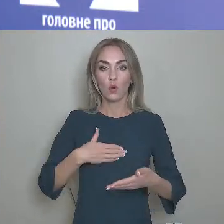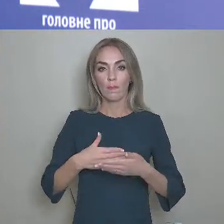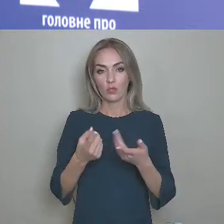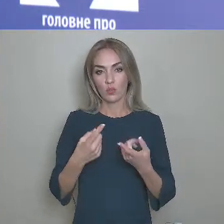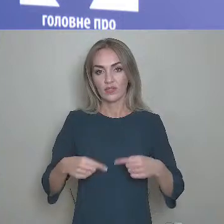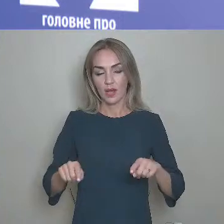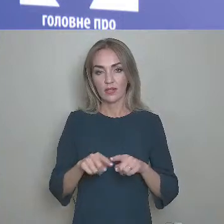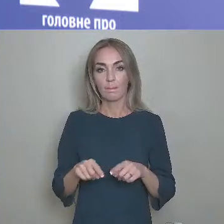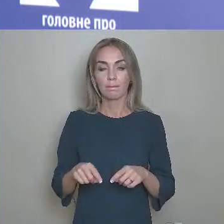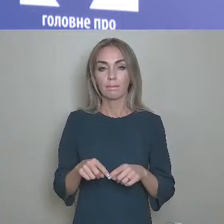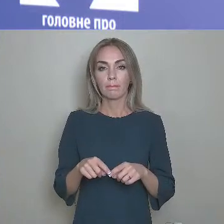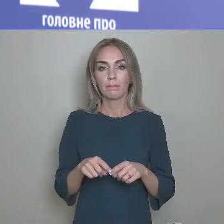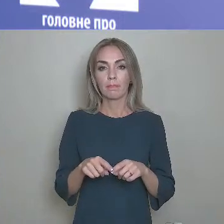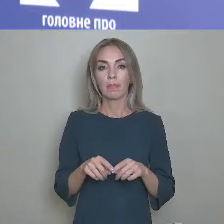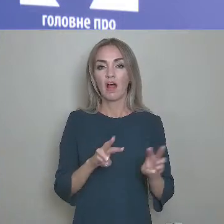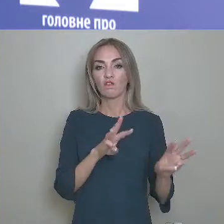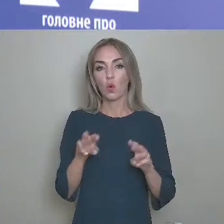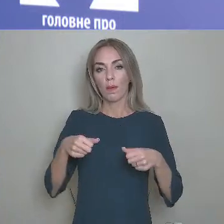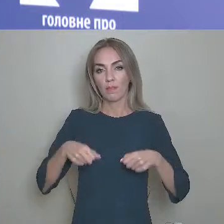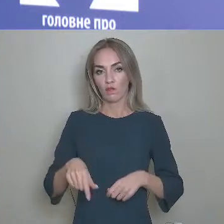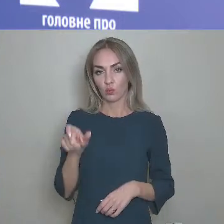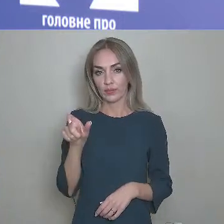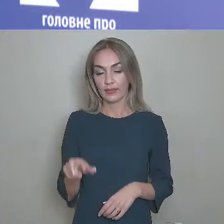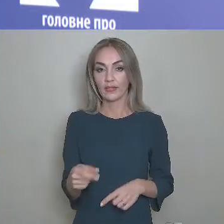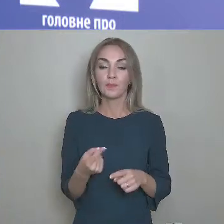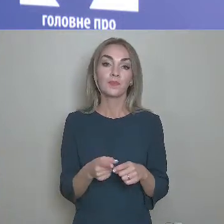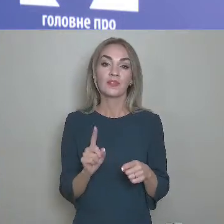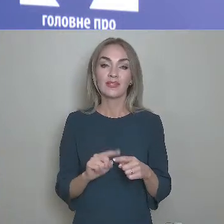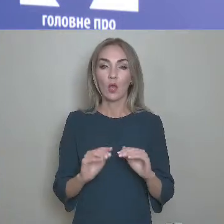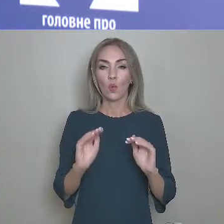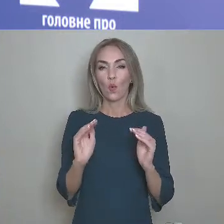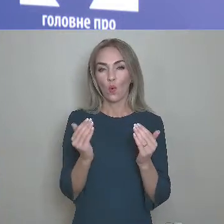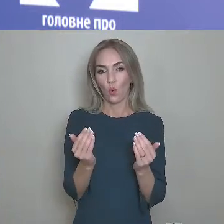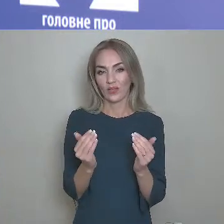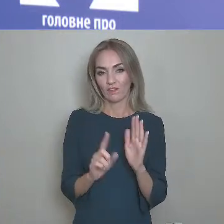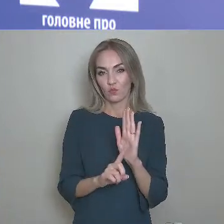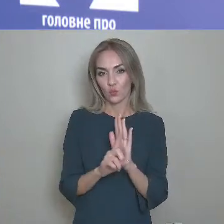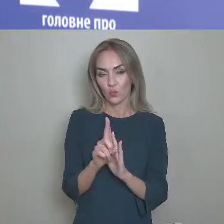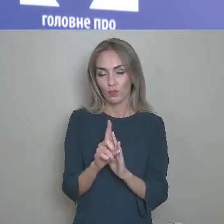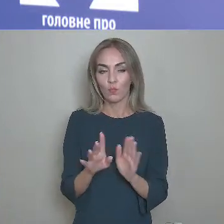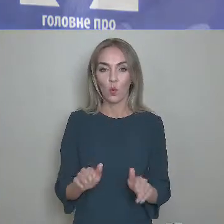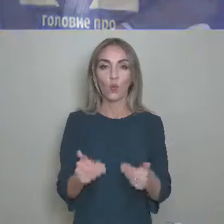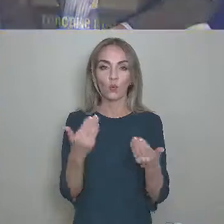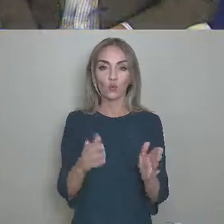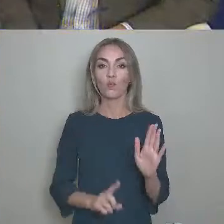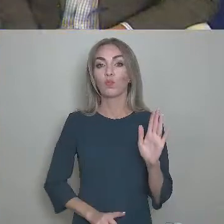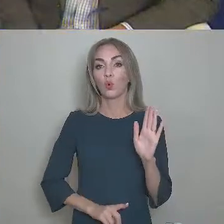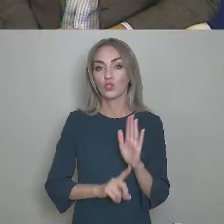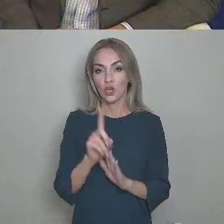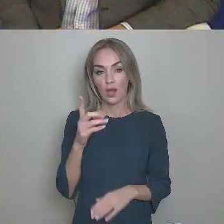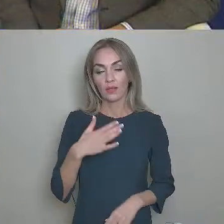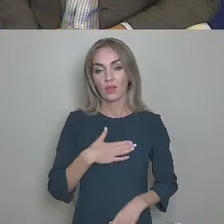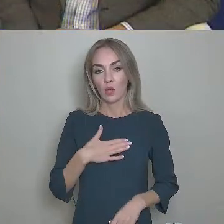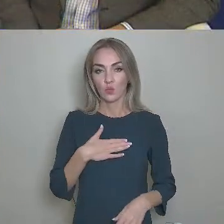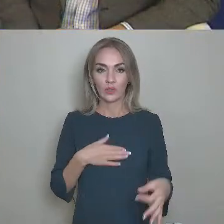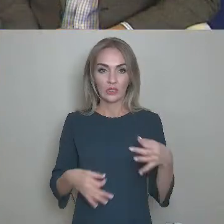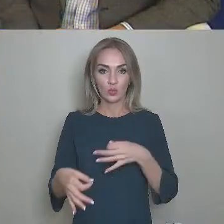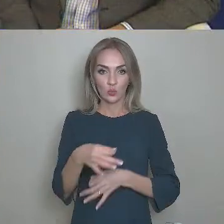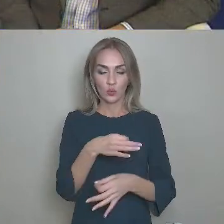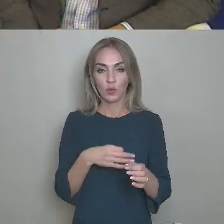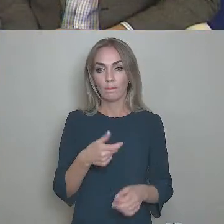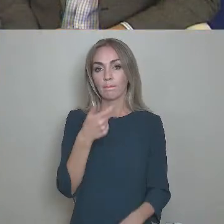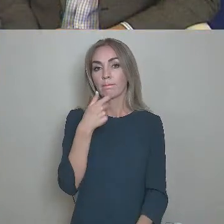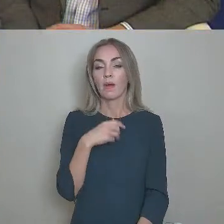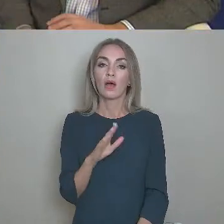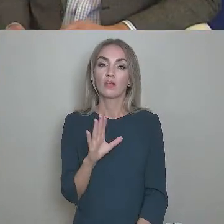going to be also in the YouTube and channels of the NGOs.